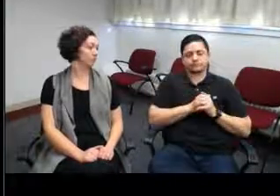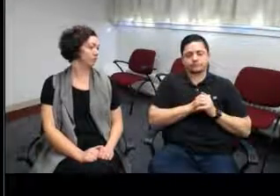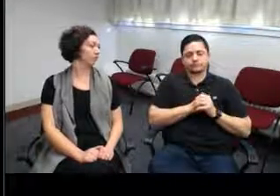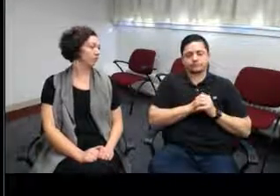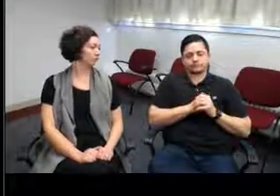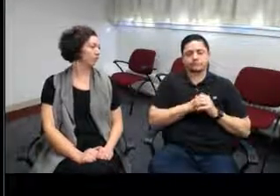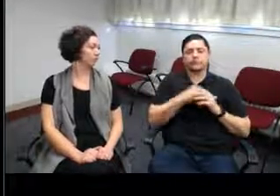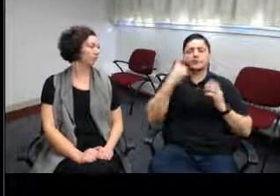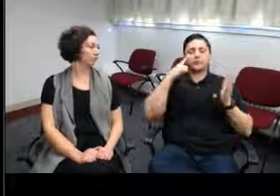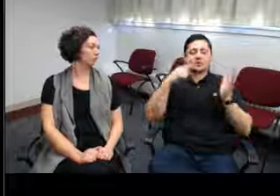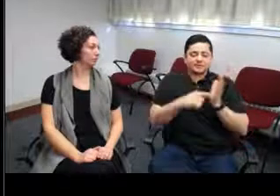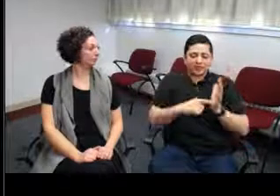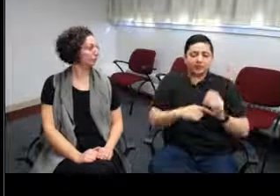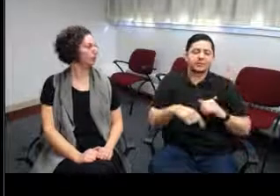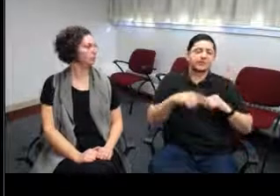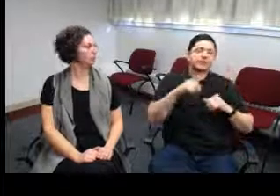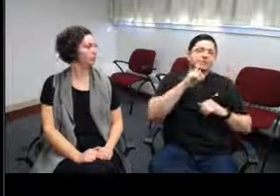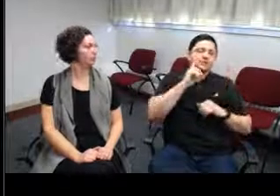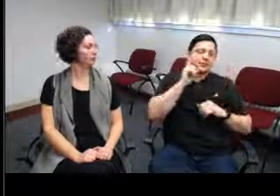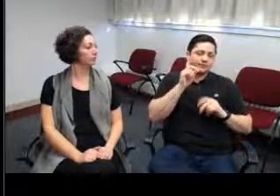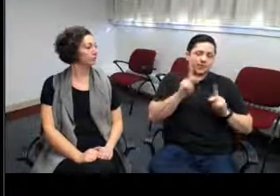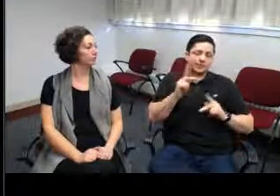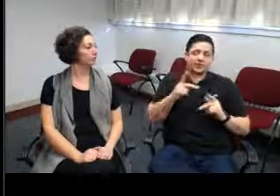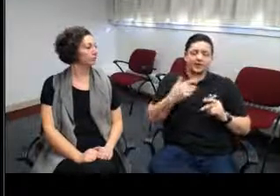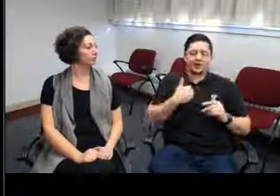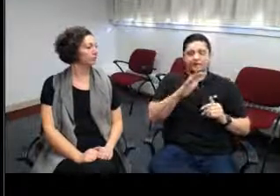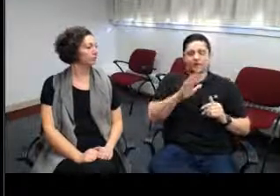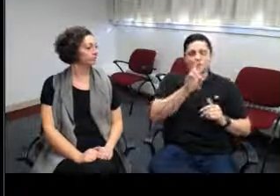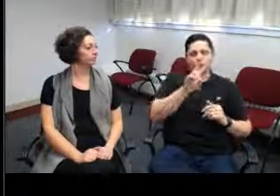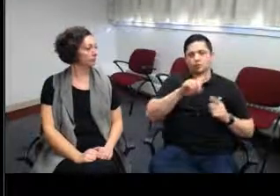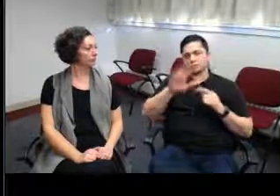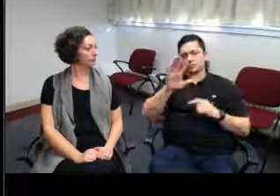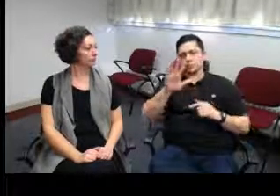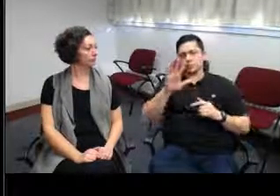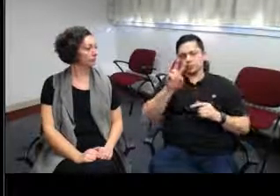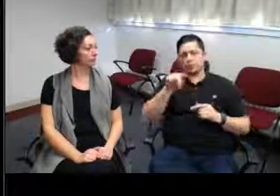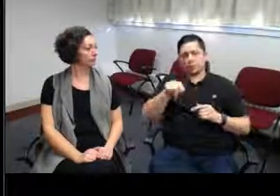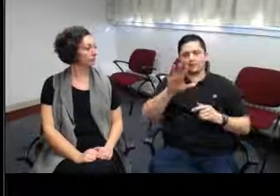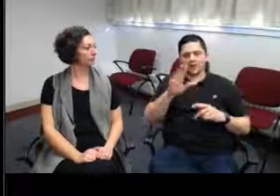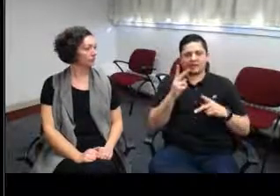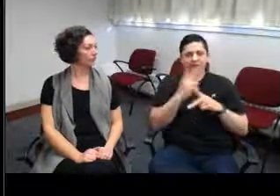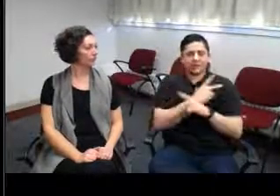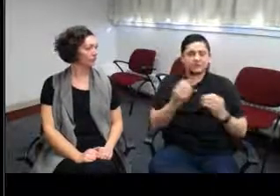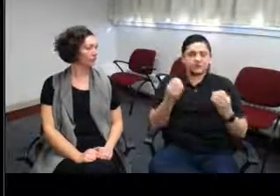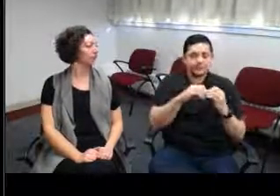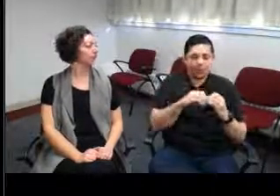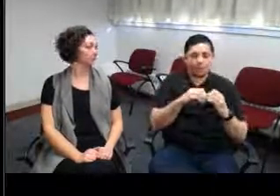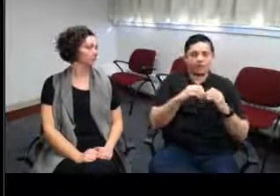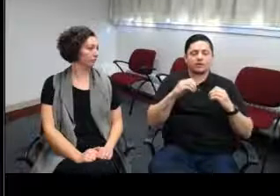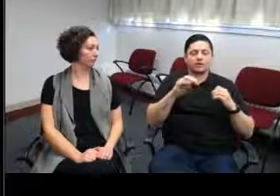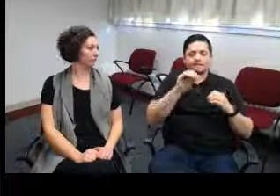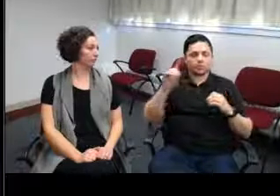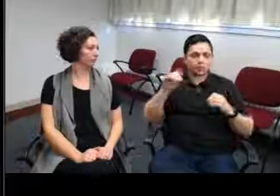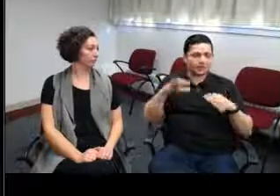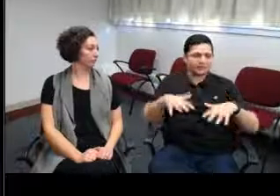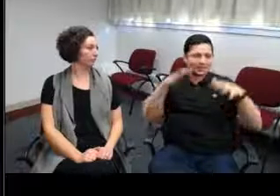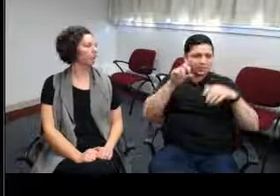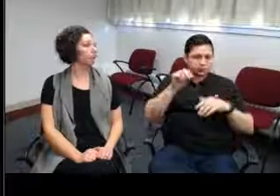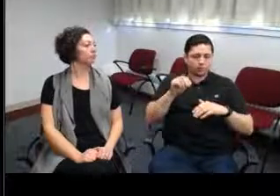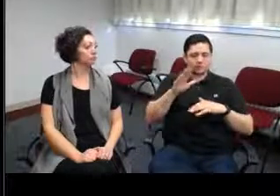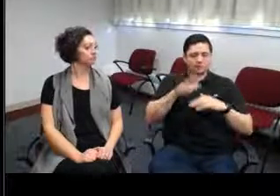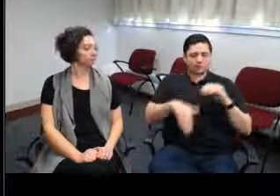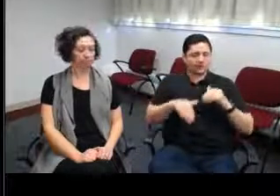mental health conditions and substance use disorders. For example, there's a 2 to